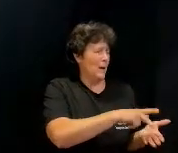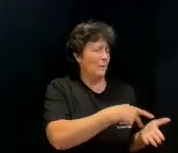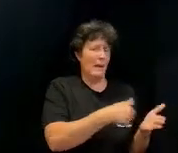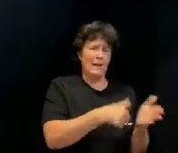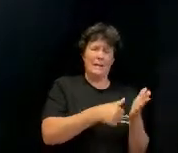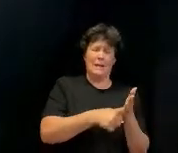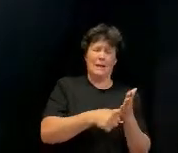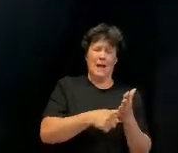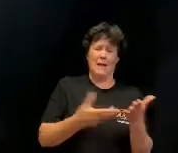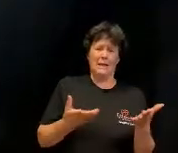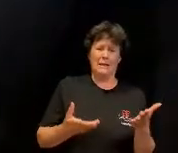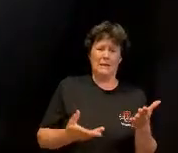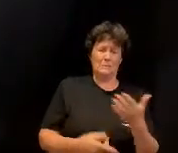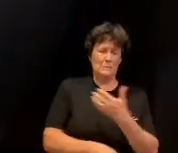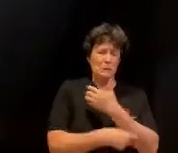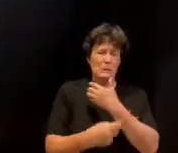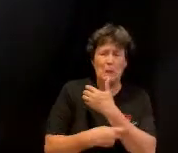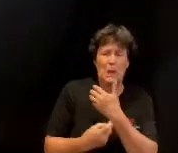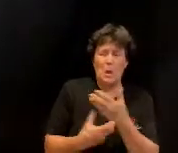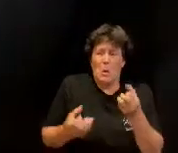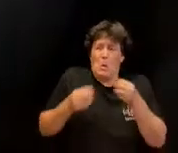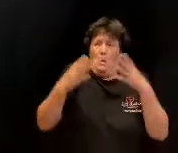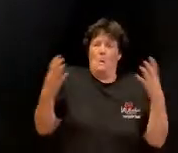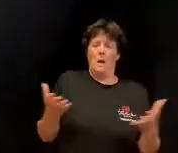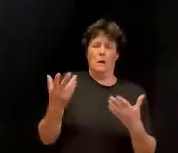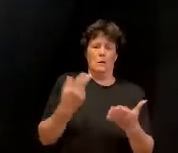ripped us off of so much money. Can you believe this?